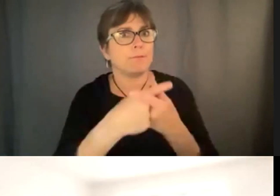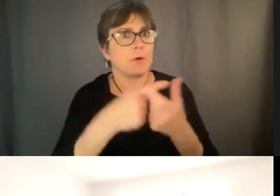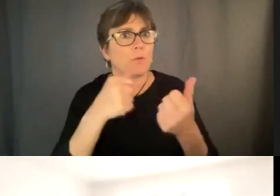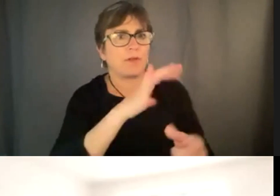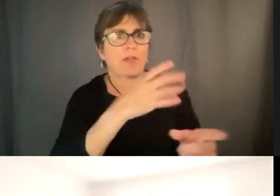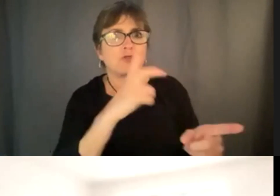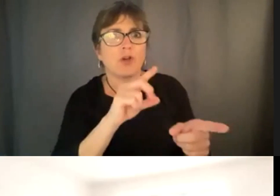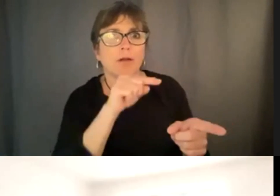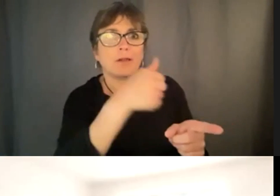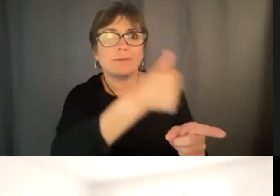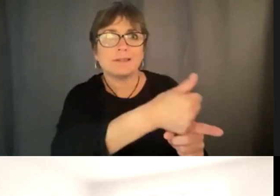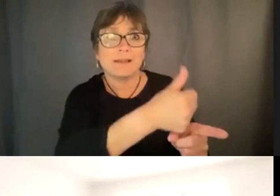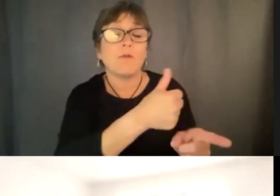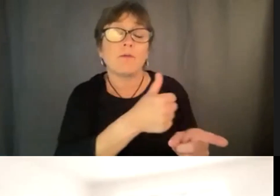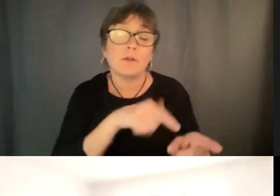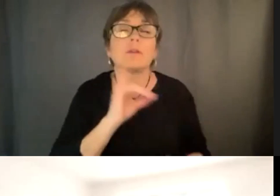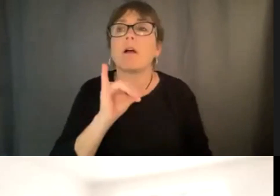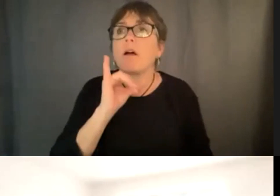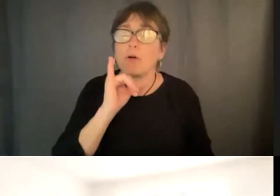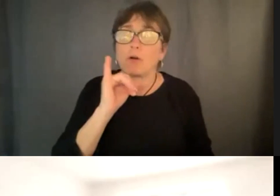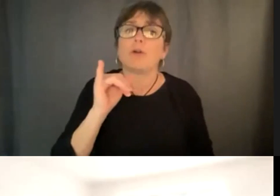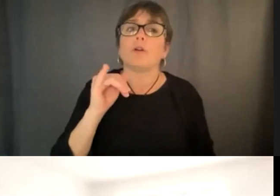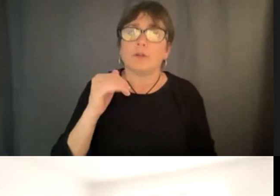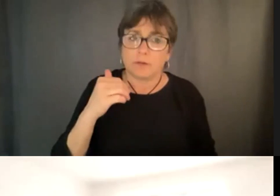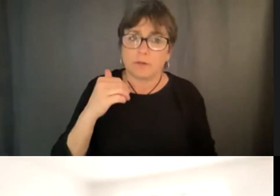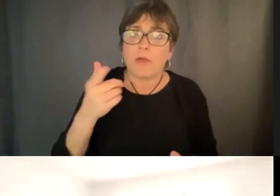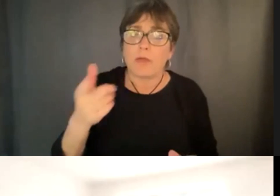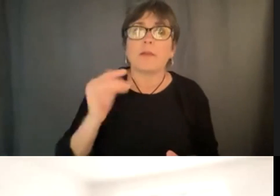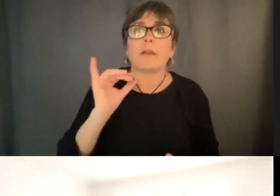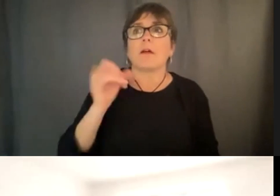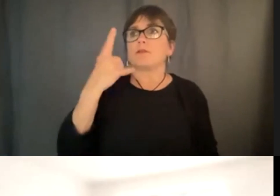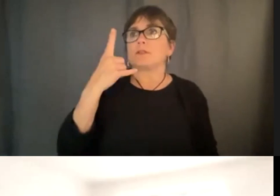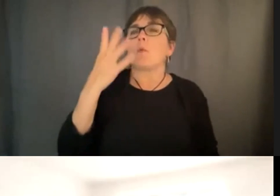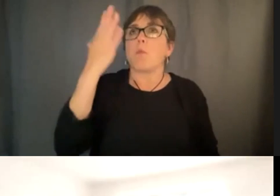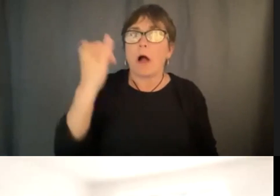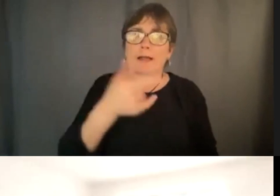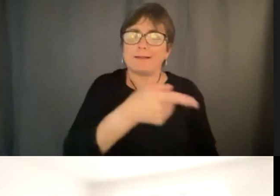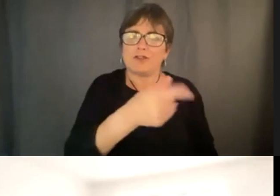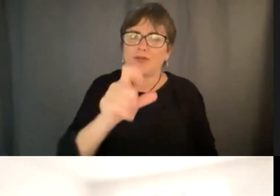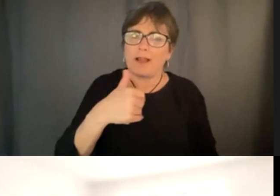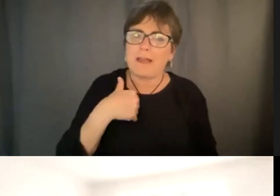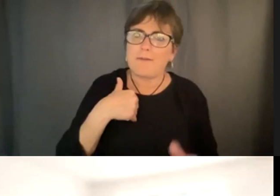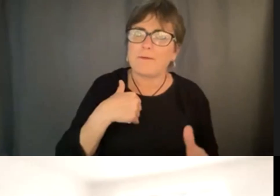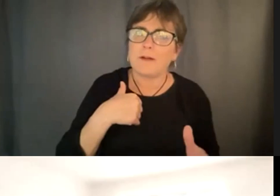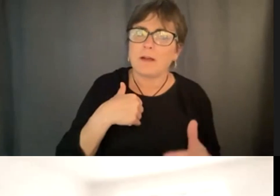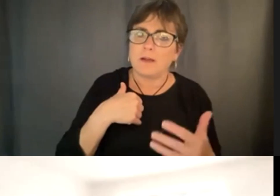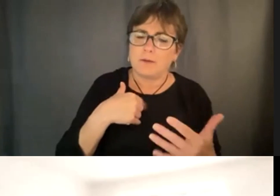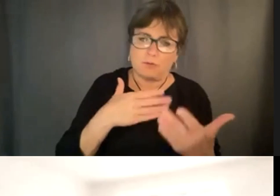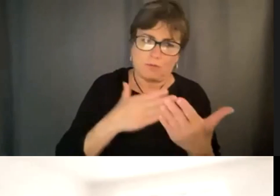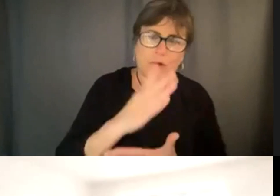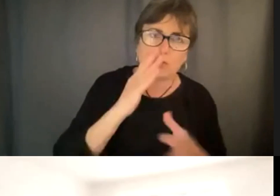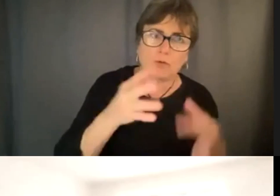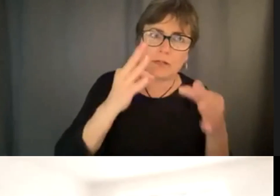youth should have a voice in their planning, and you should have a voice in their in what their life is. And it will help